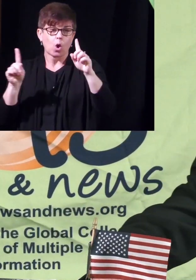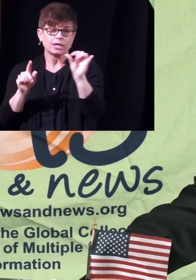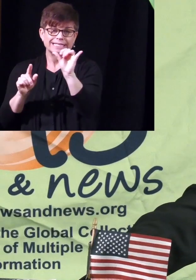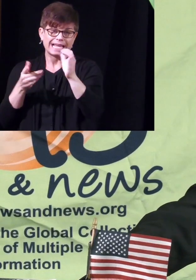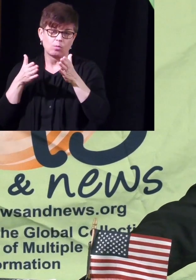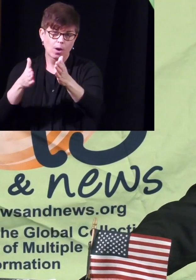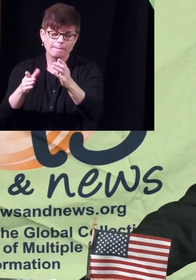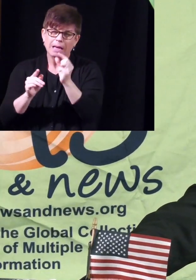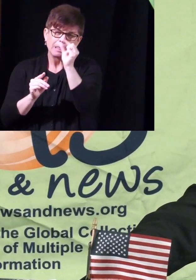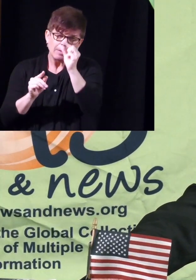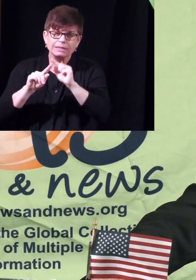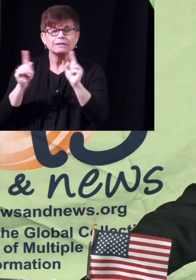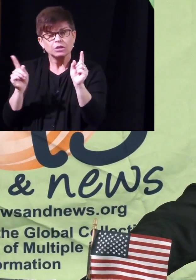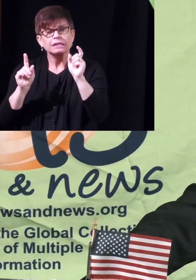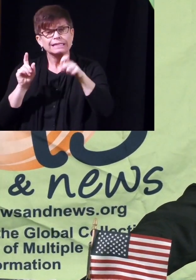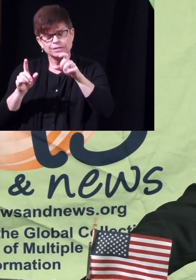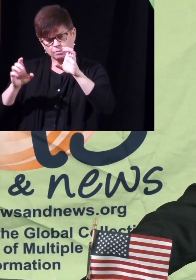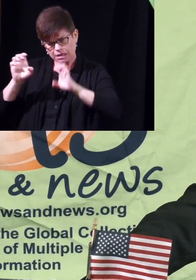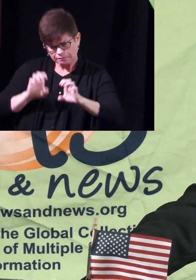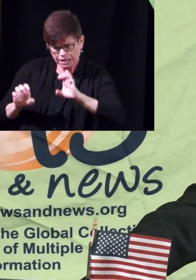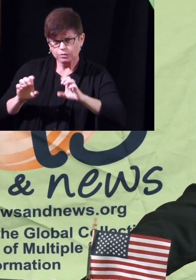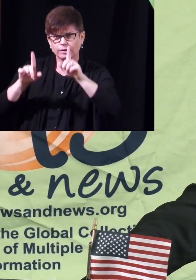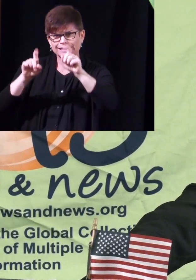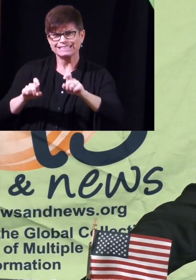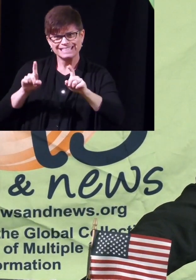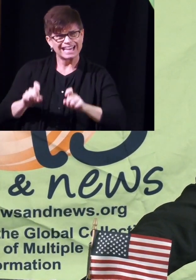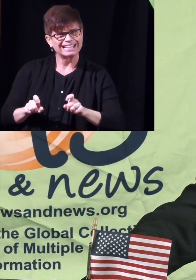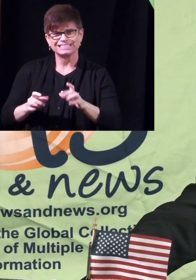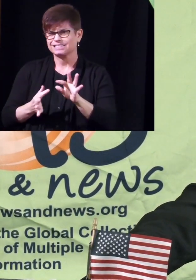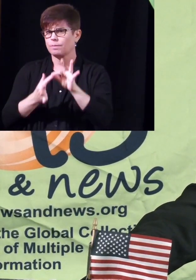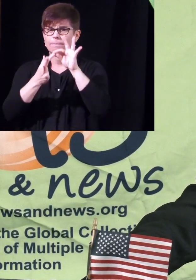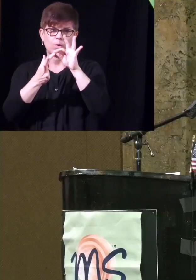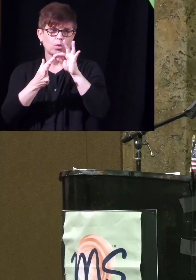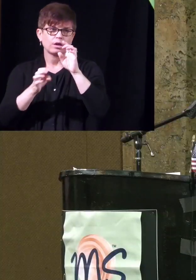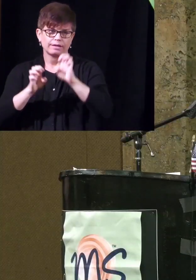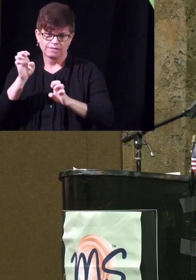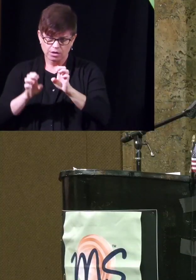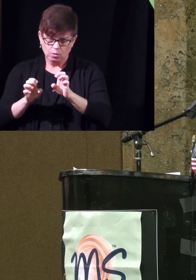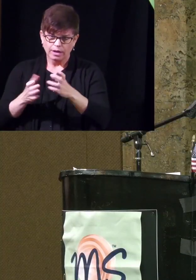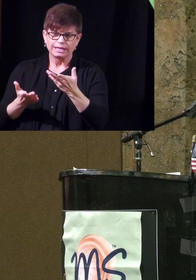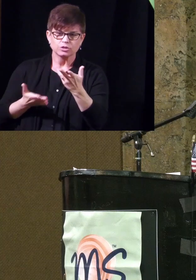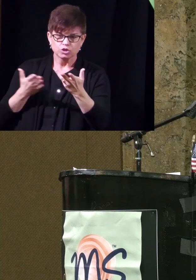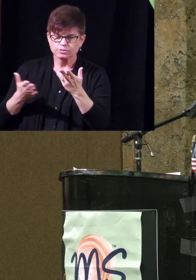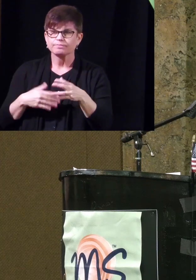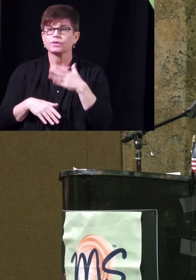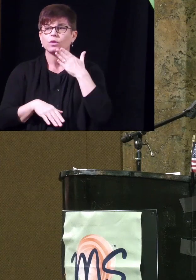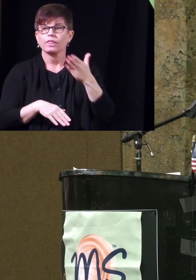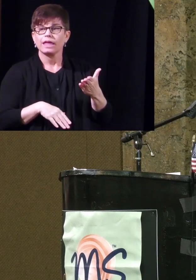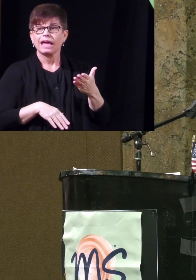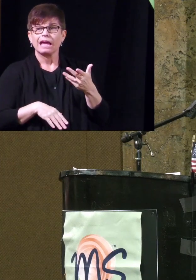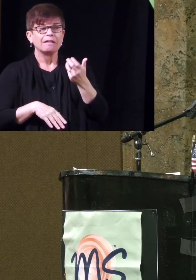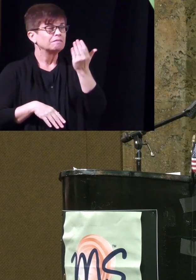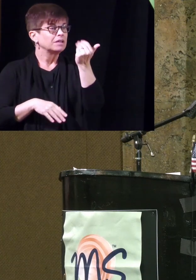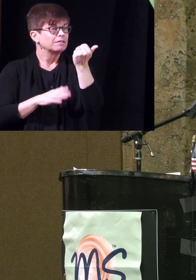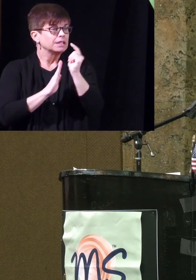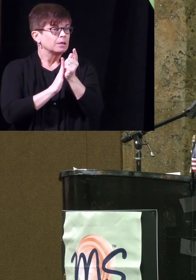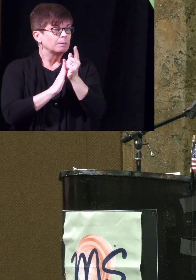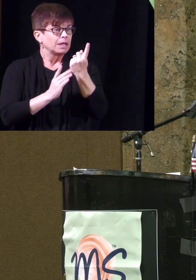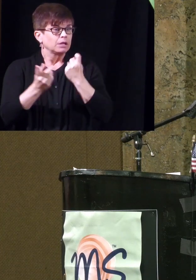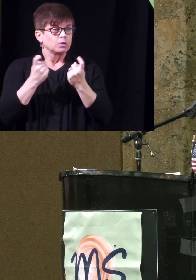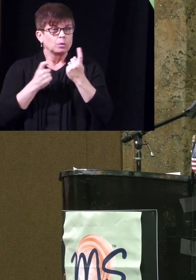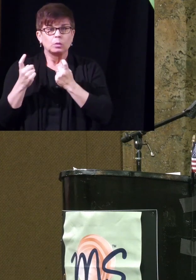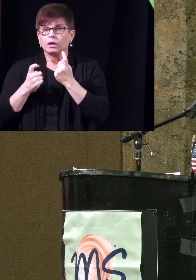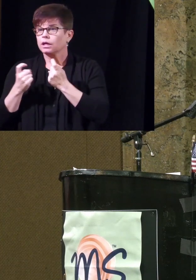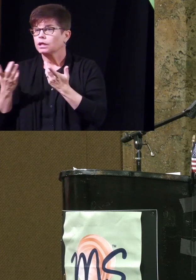it needs to be evaluated. That's the key thing. It needs an evaluation. Thank you. We have approximately another 15 minutes of